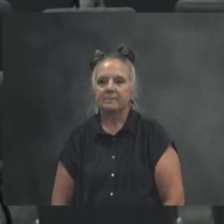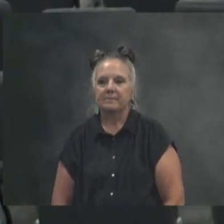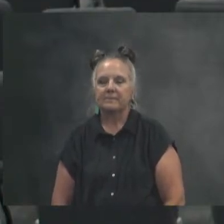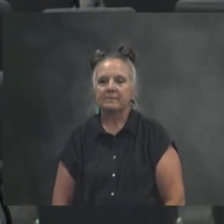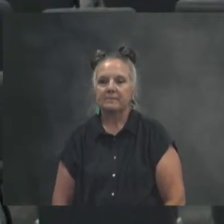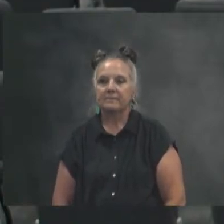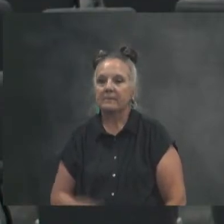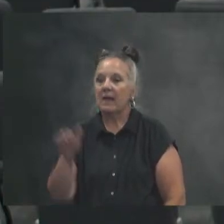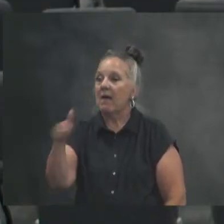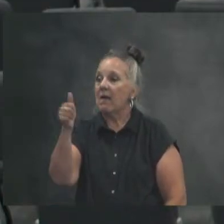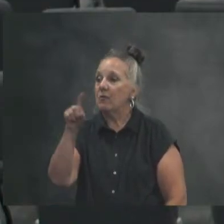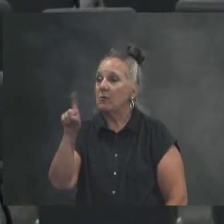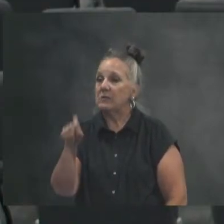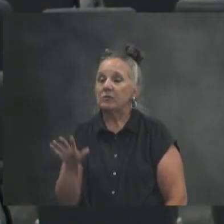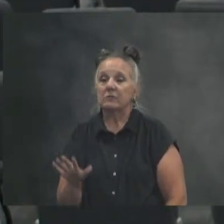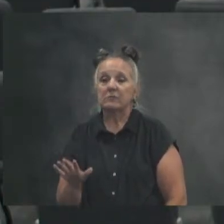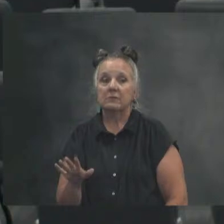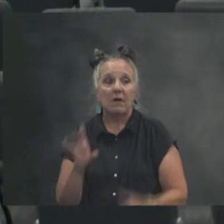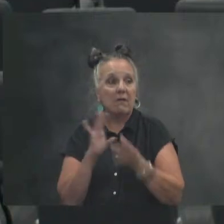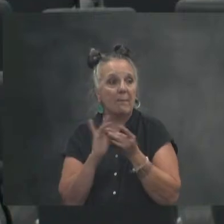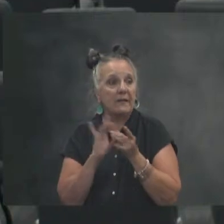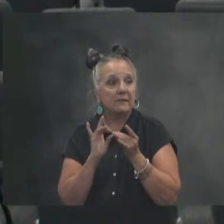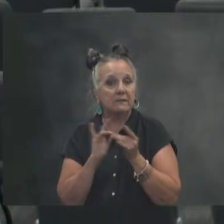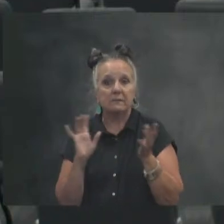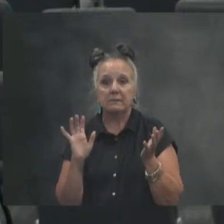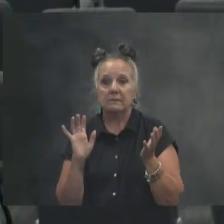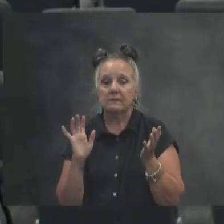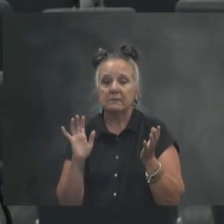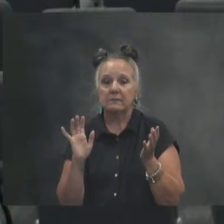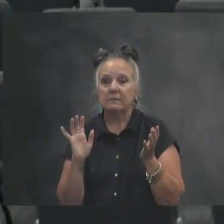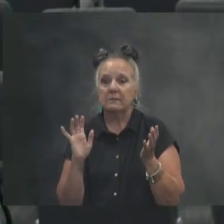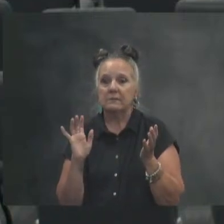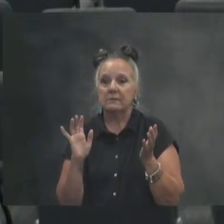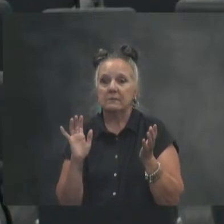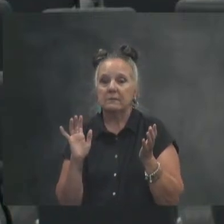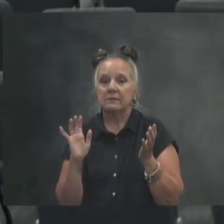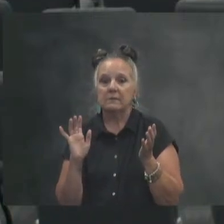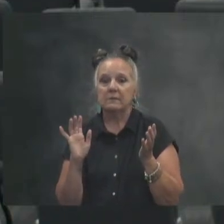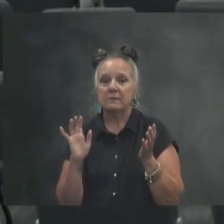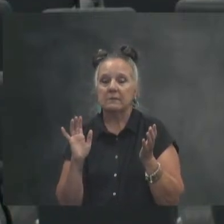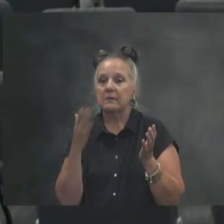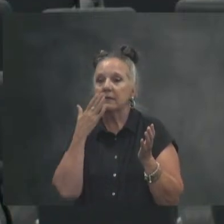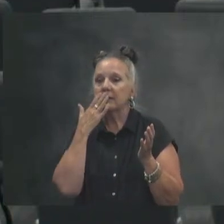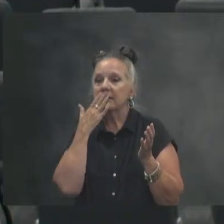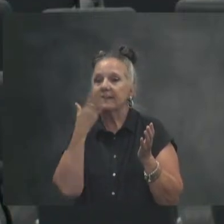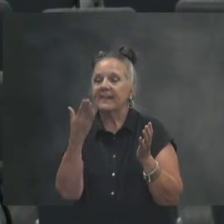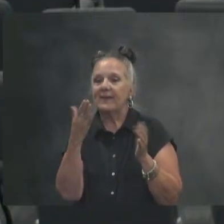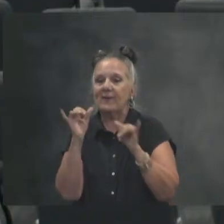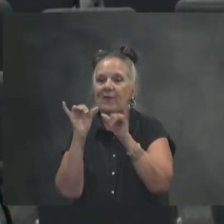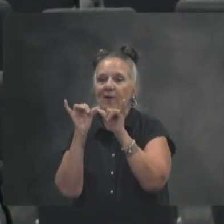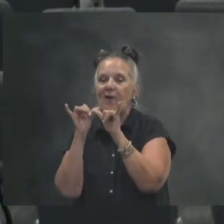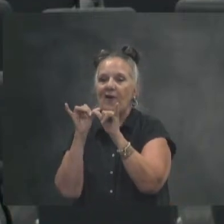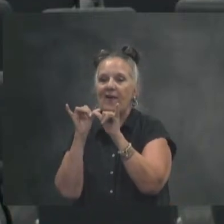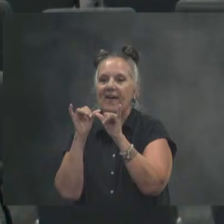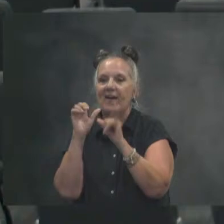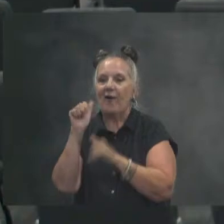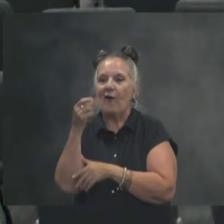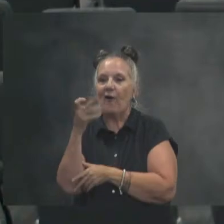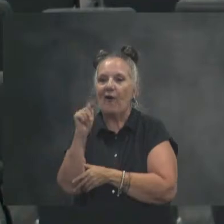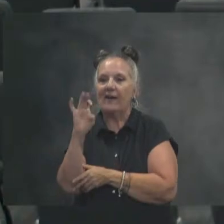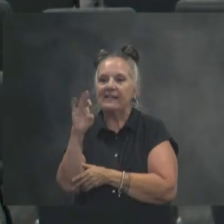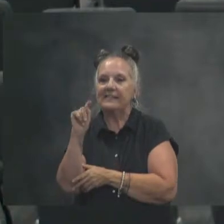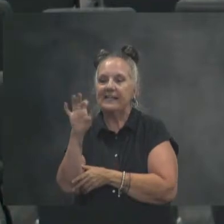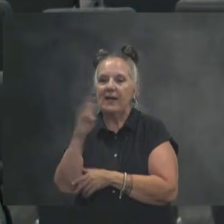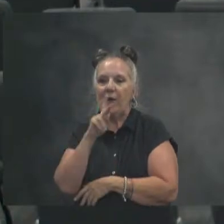Any other questions or comments? I'd just like to, I know for architects, the fun part is putting some personality